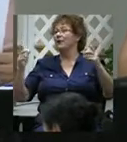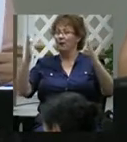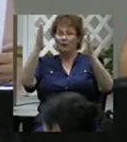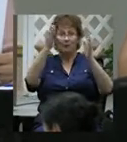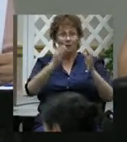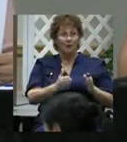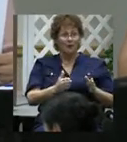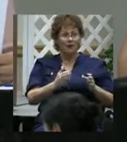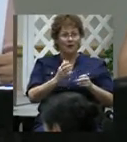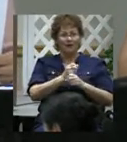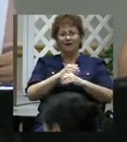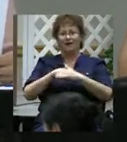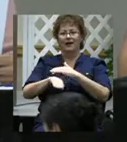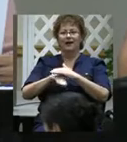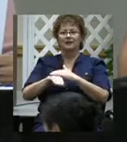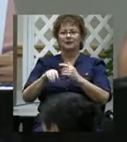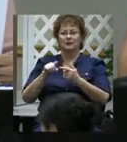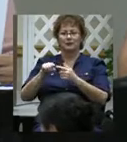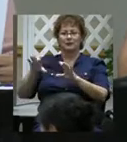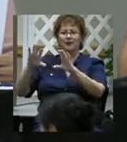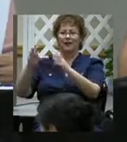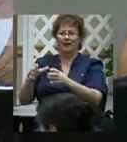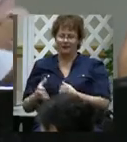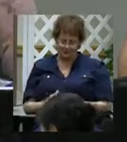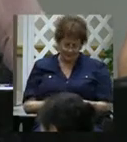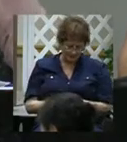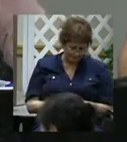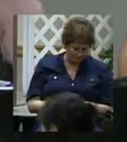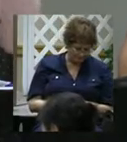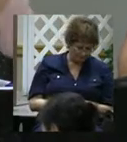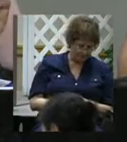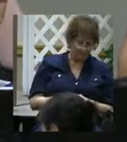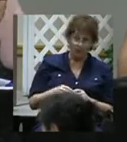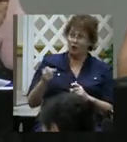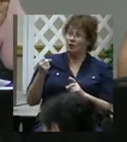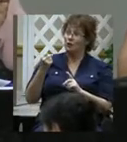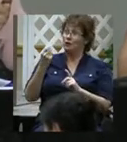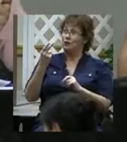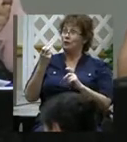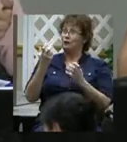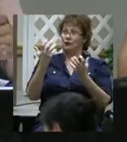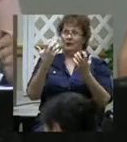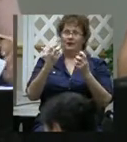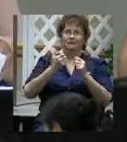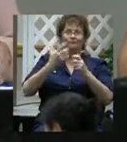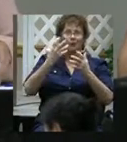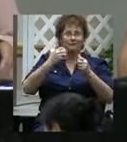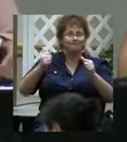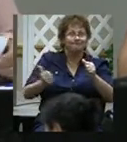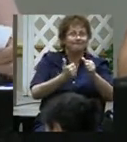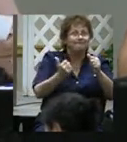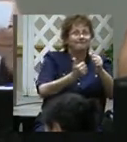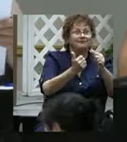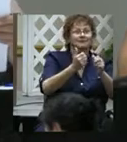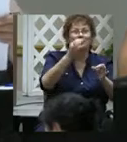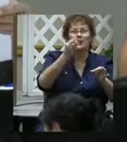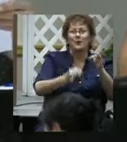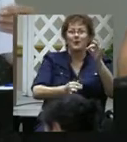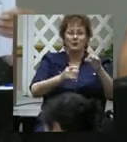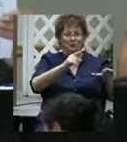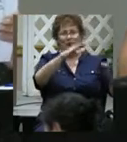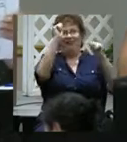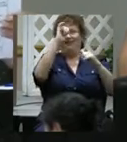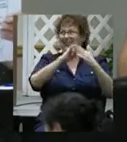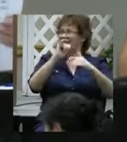person got access. She now wants to pursue court interpreting, so she'll probably leave the